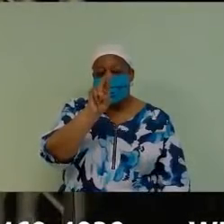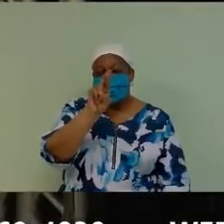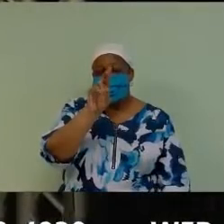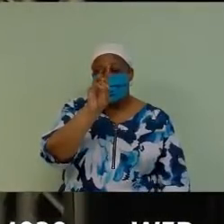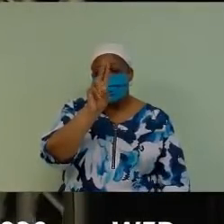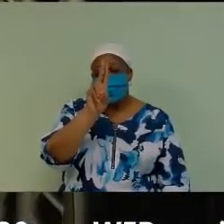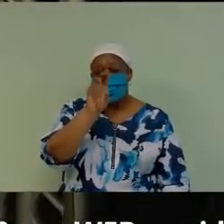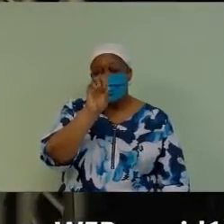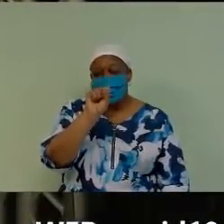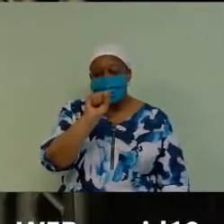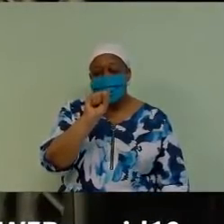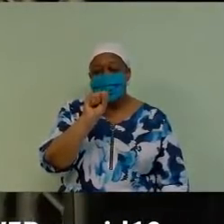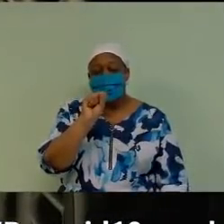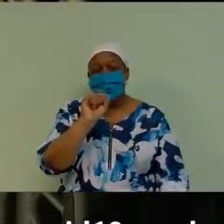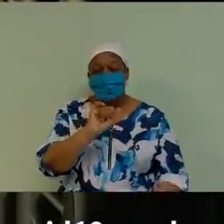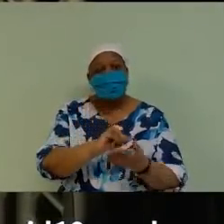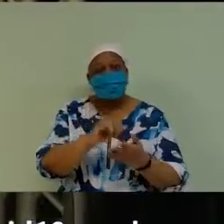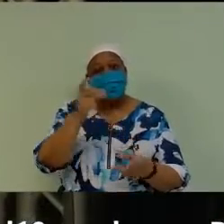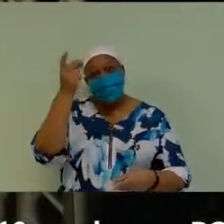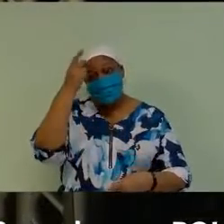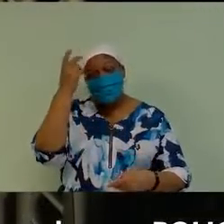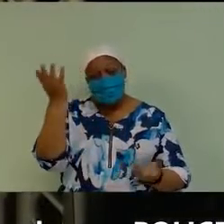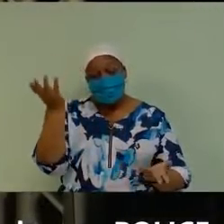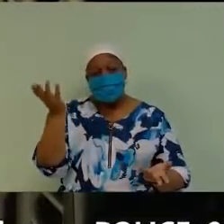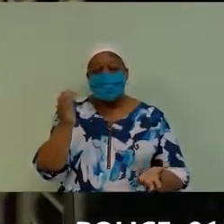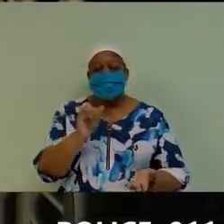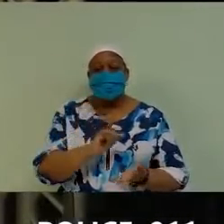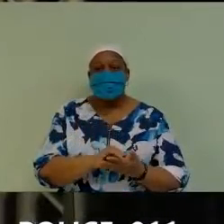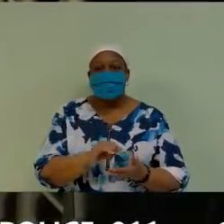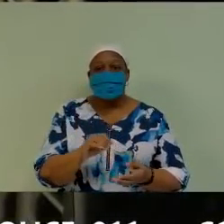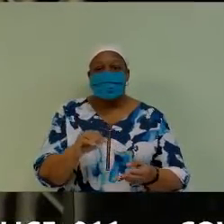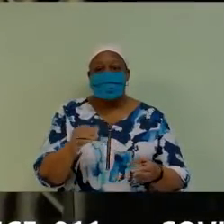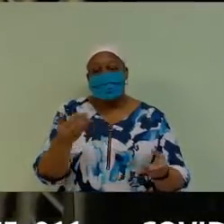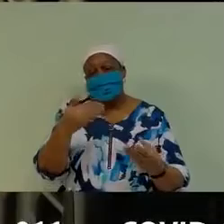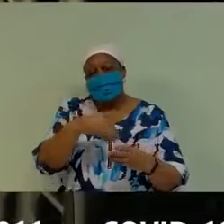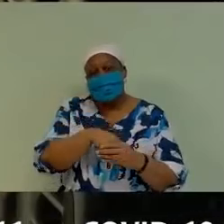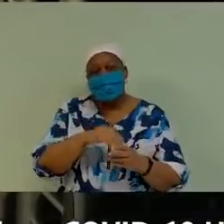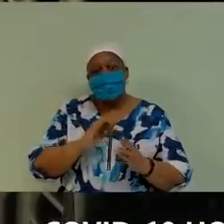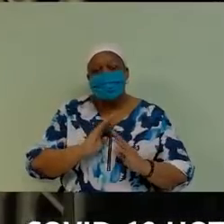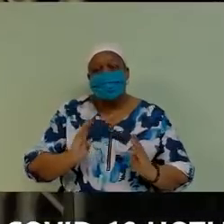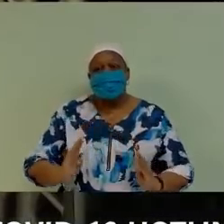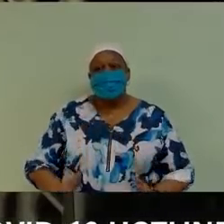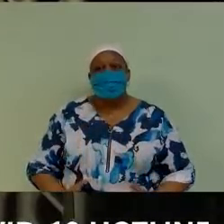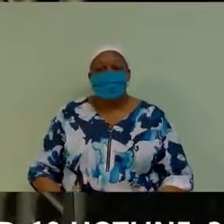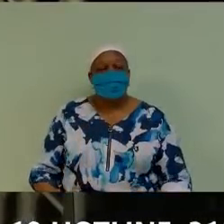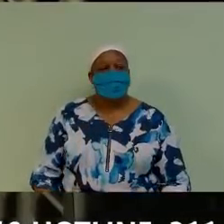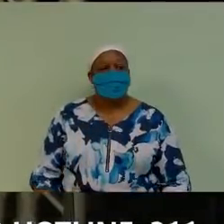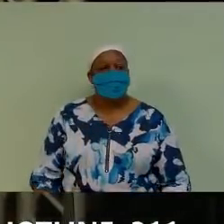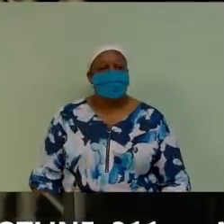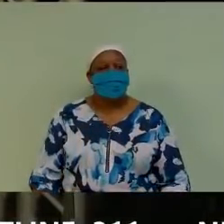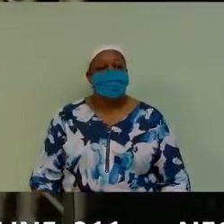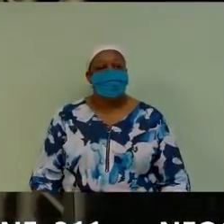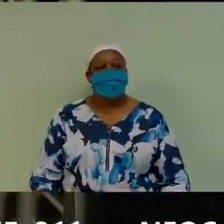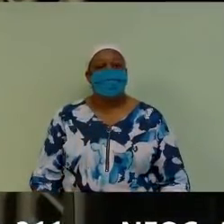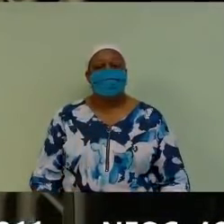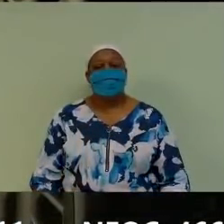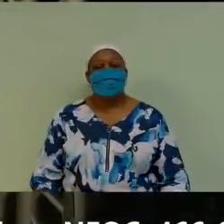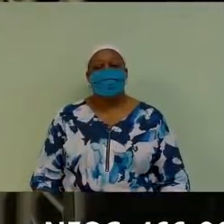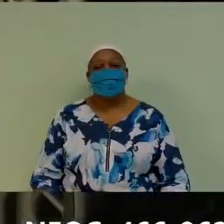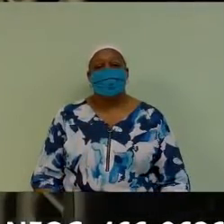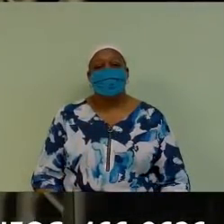Thank you very much, Lesroy. Well, first let me say that although you see myself and Dr. Laws here at